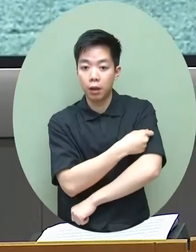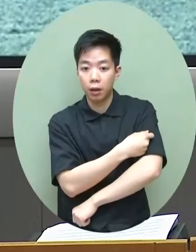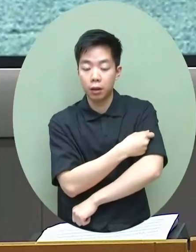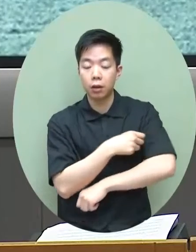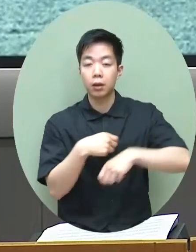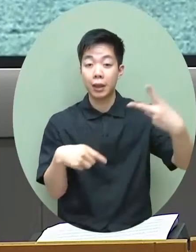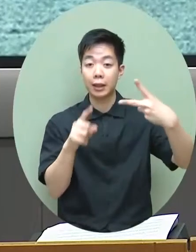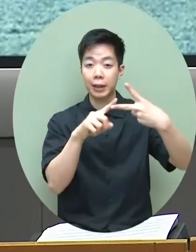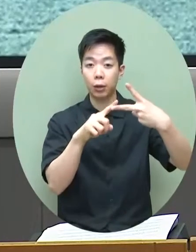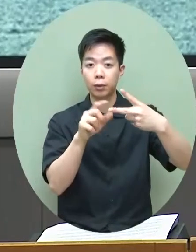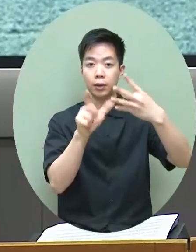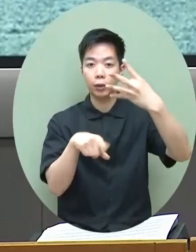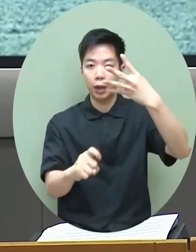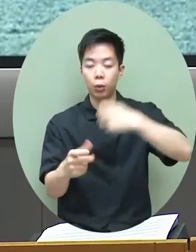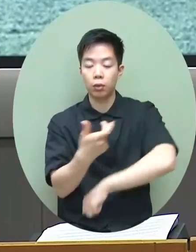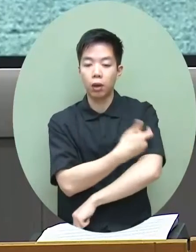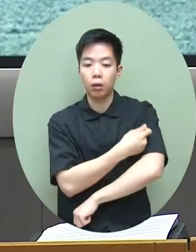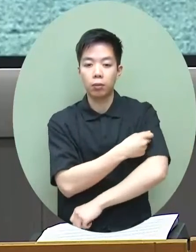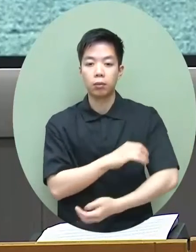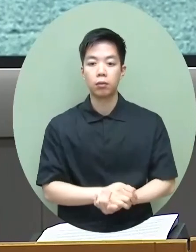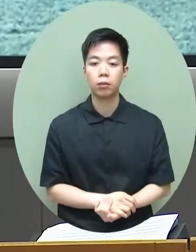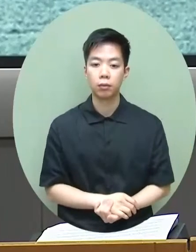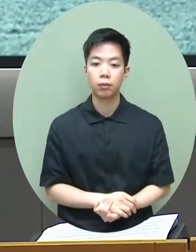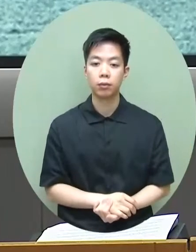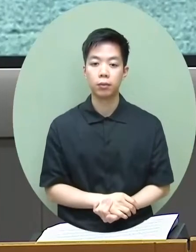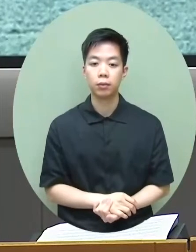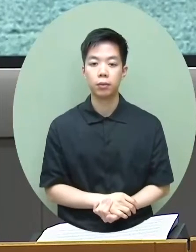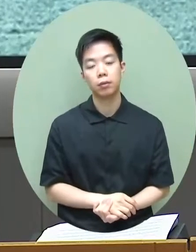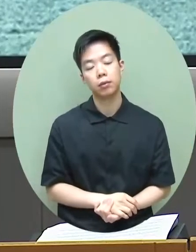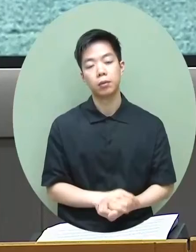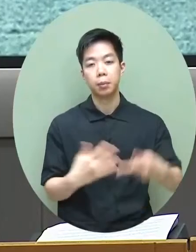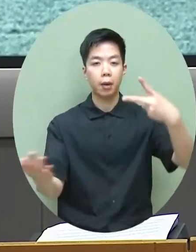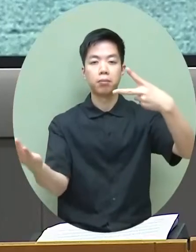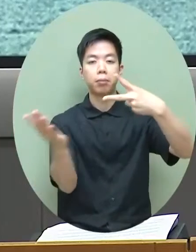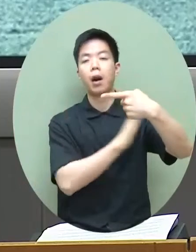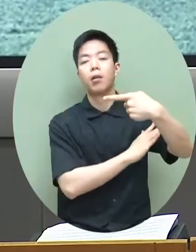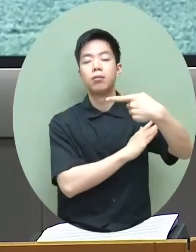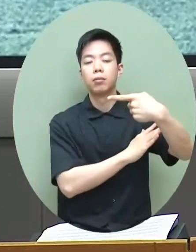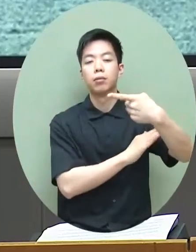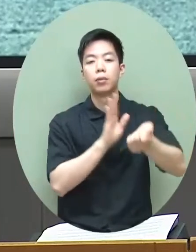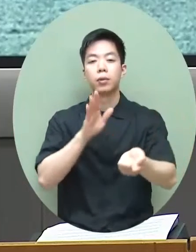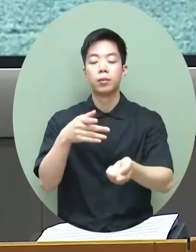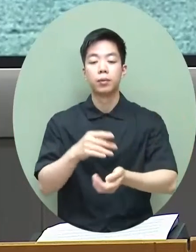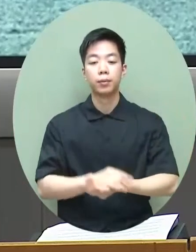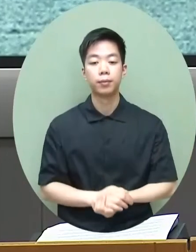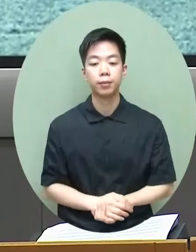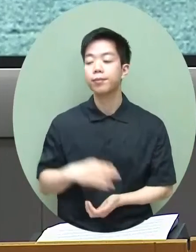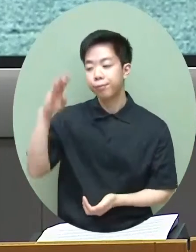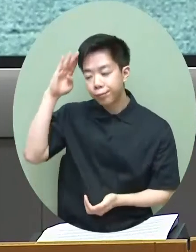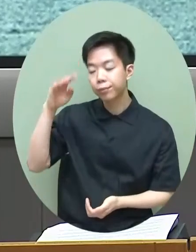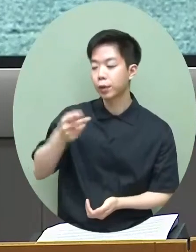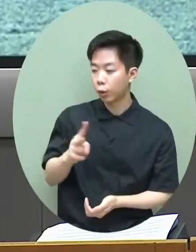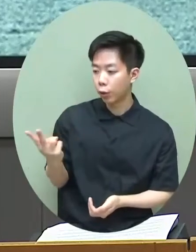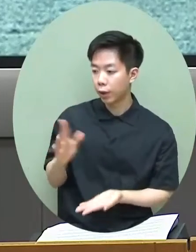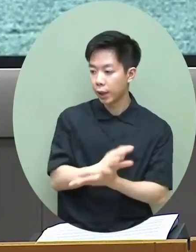April. So let me check. Let me correct. He